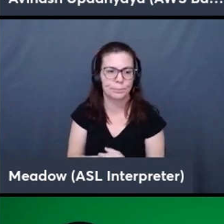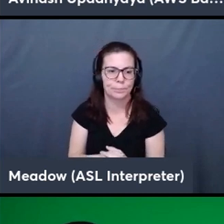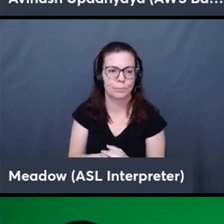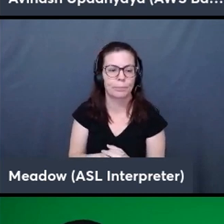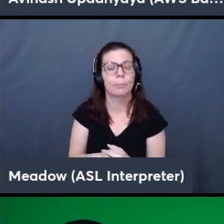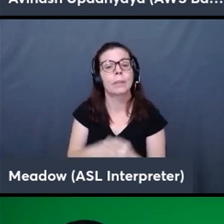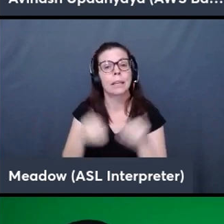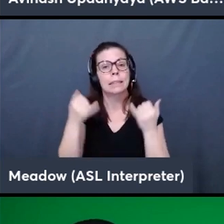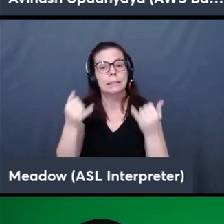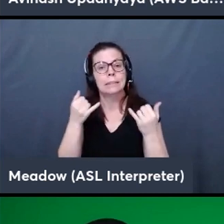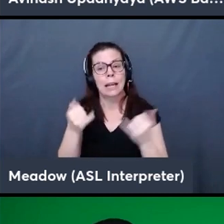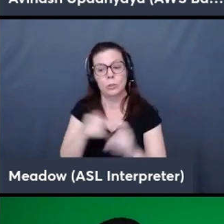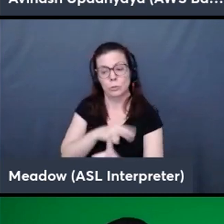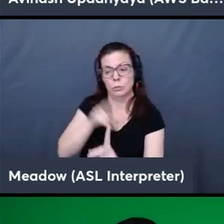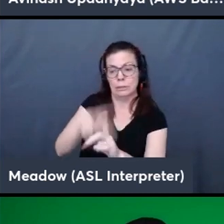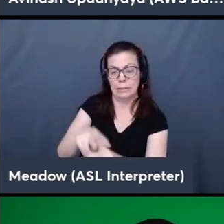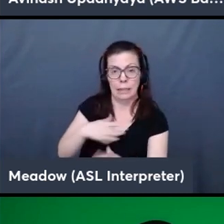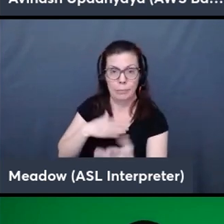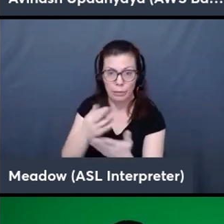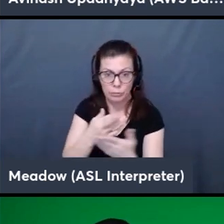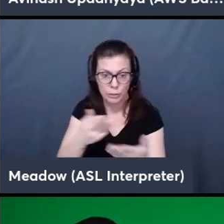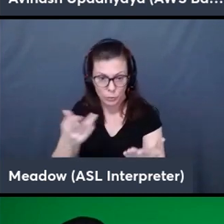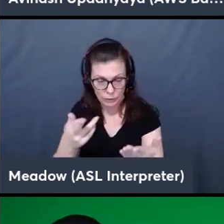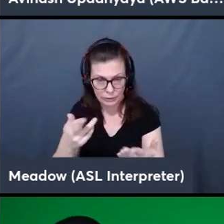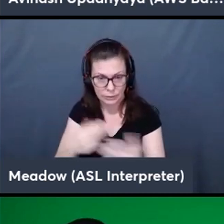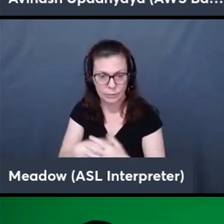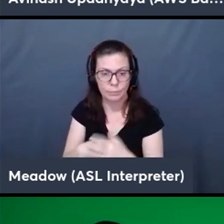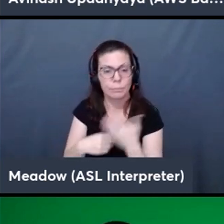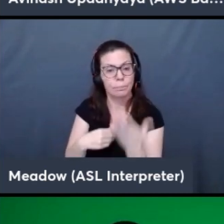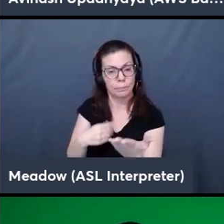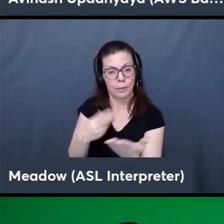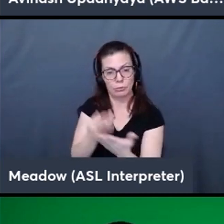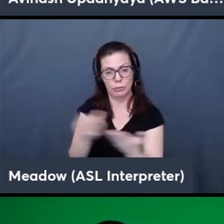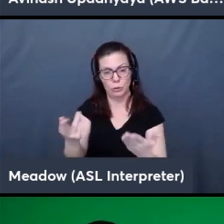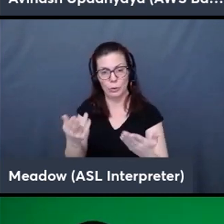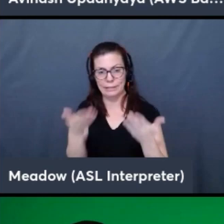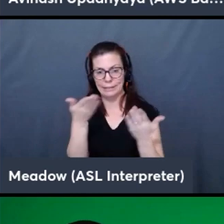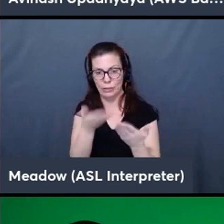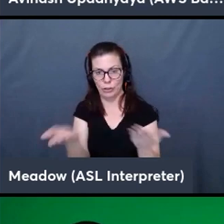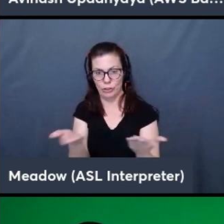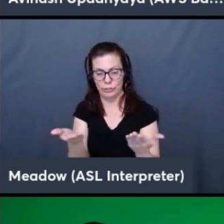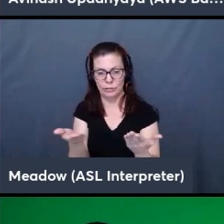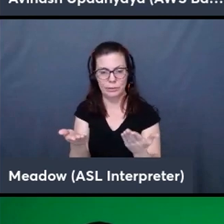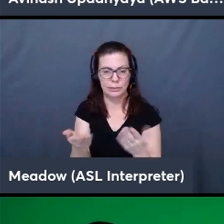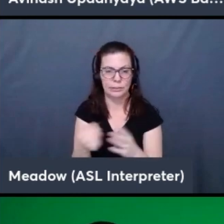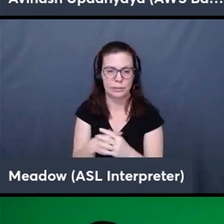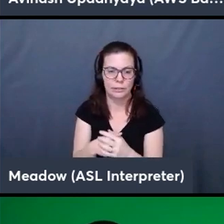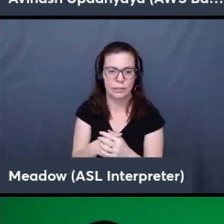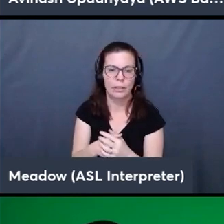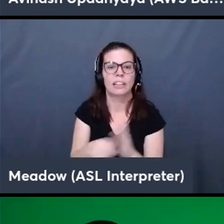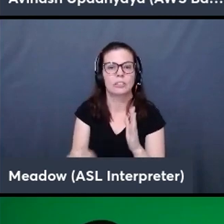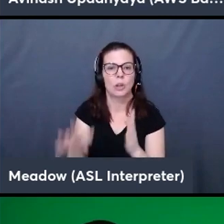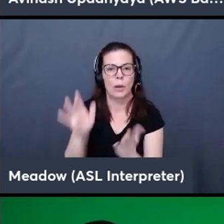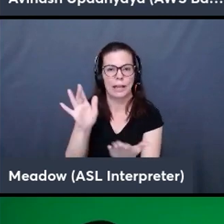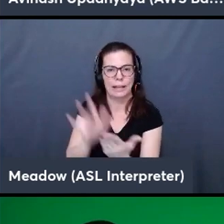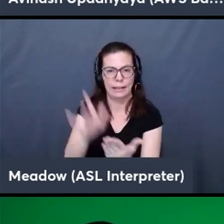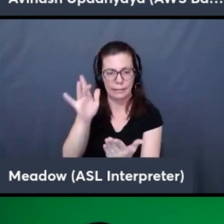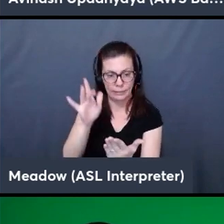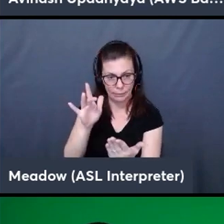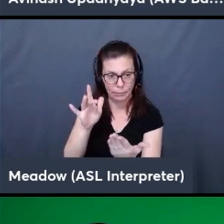And then to assign my resources, I have the resource assignment section here. I'll just select Assign